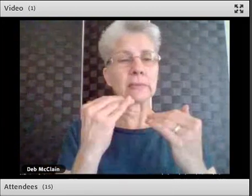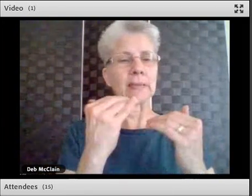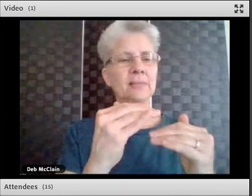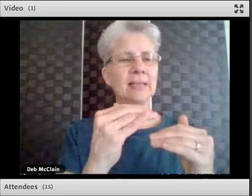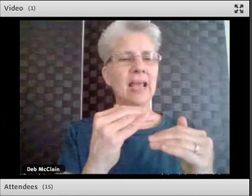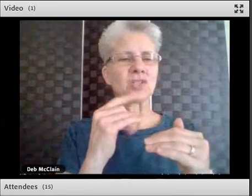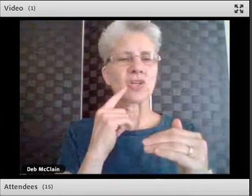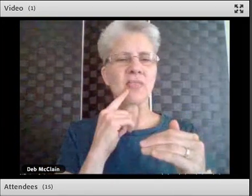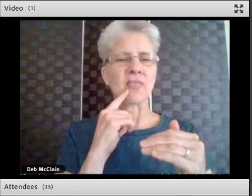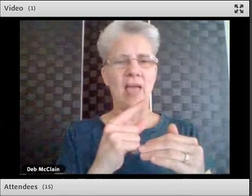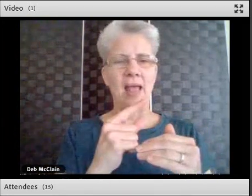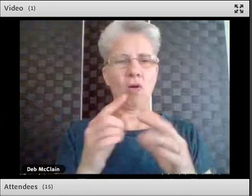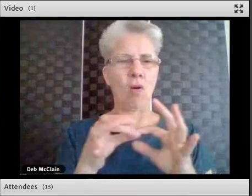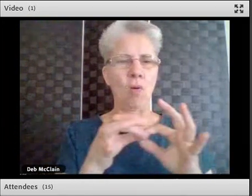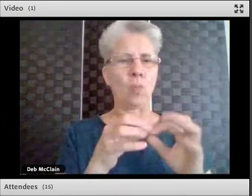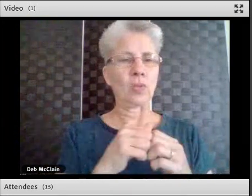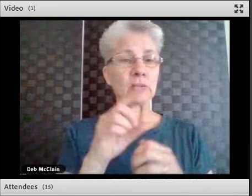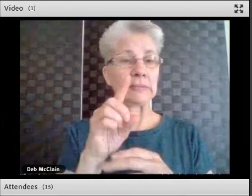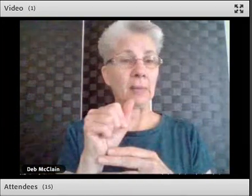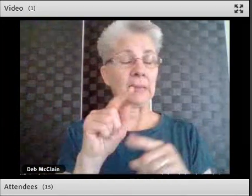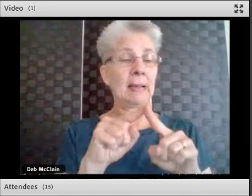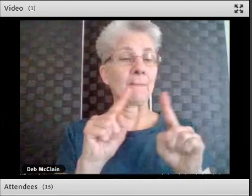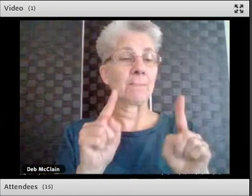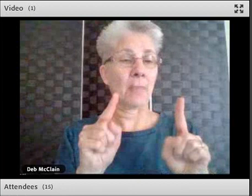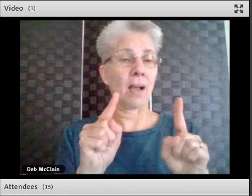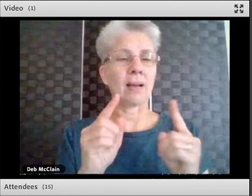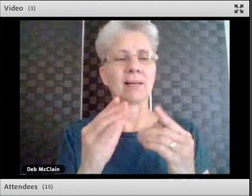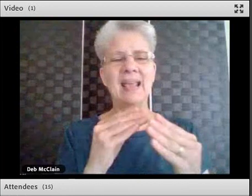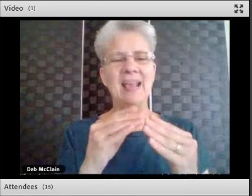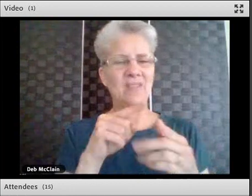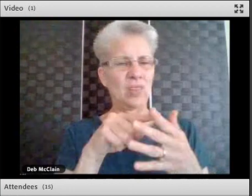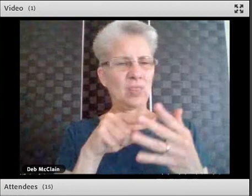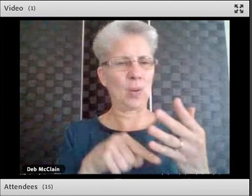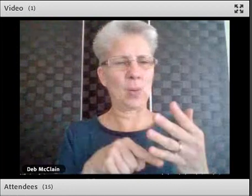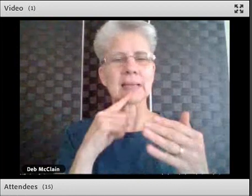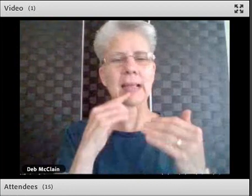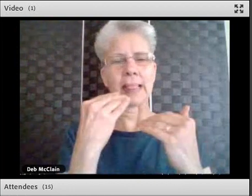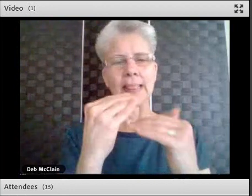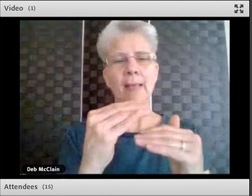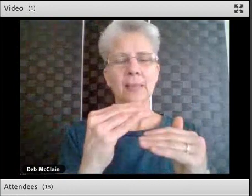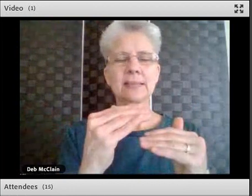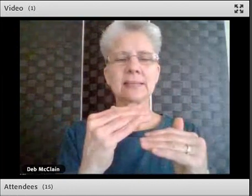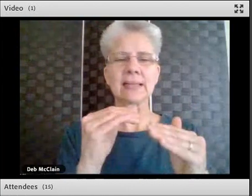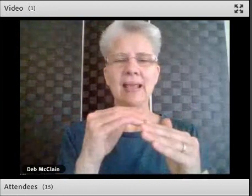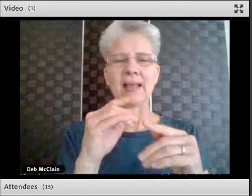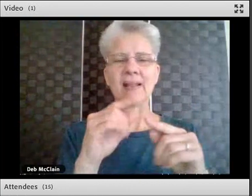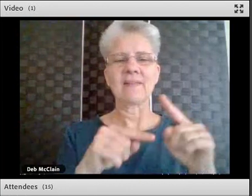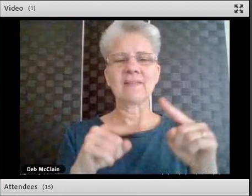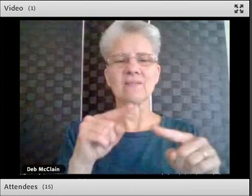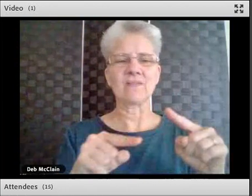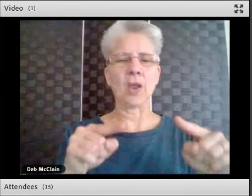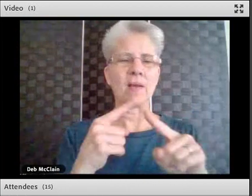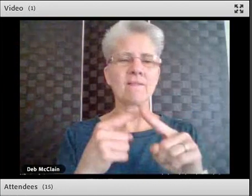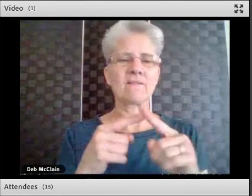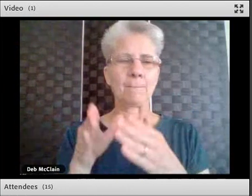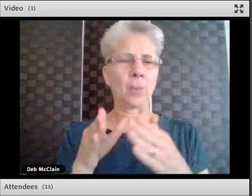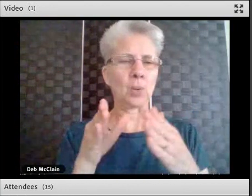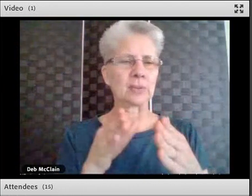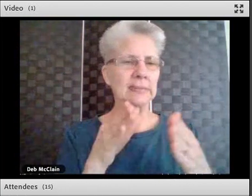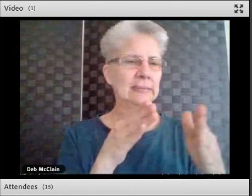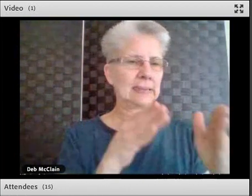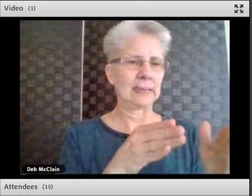put forth by your disability. But even those can be limited and vary from person to person.